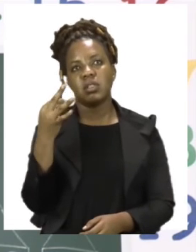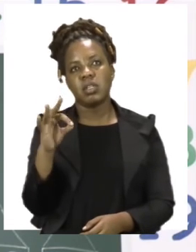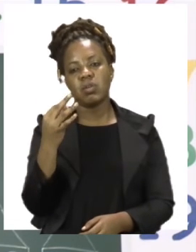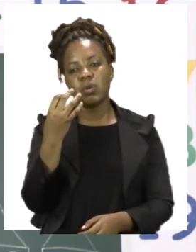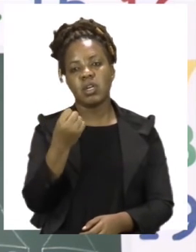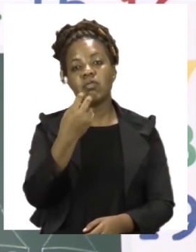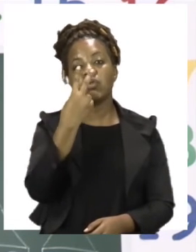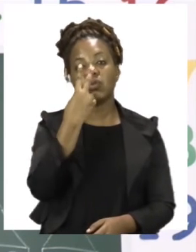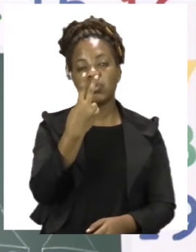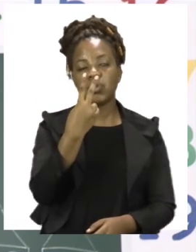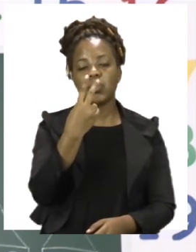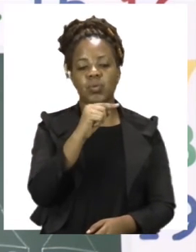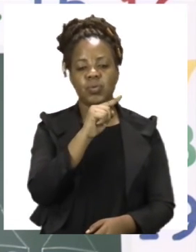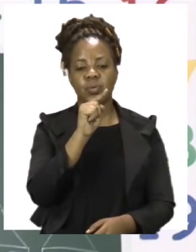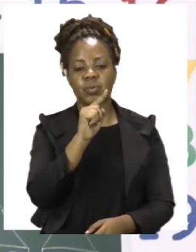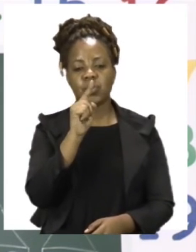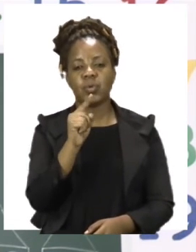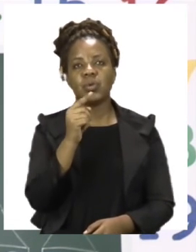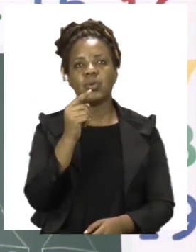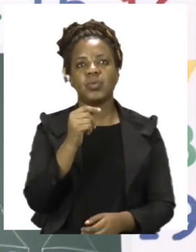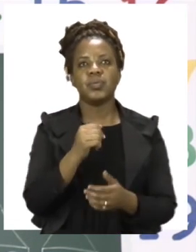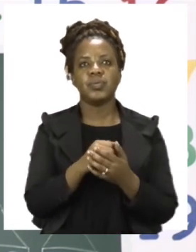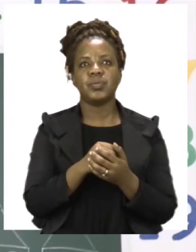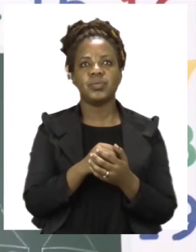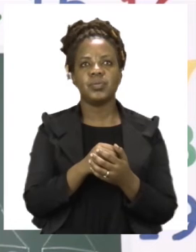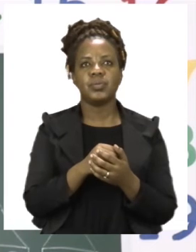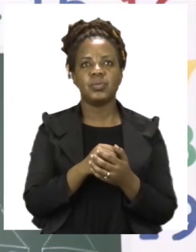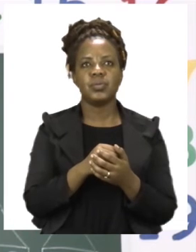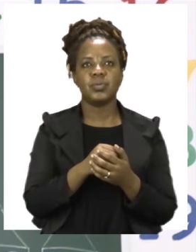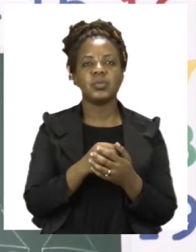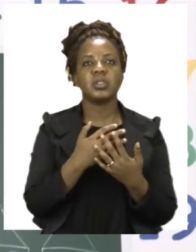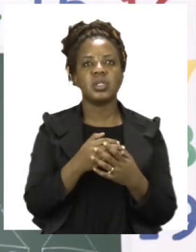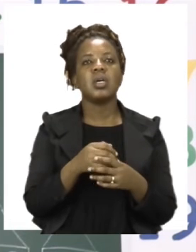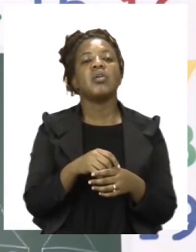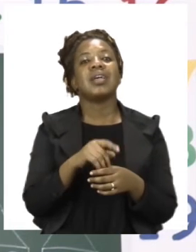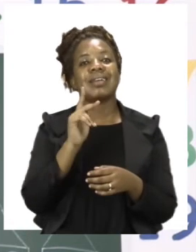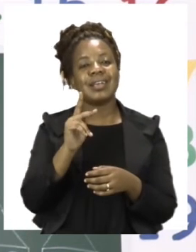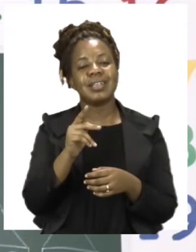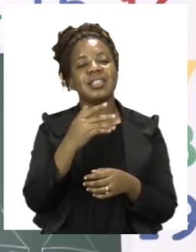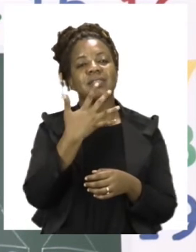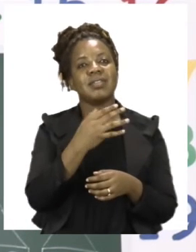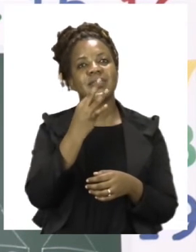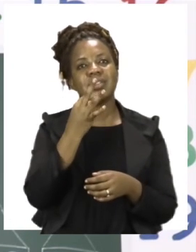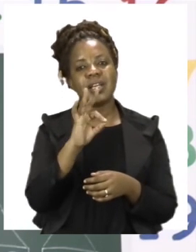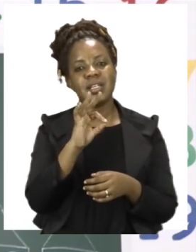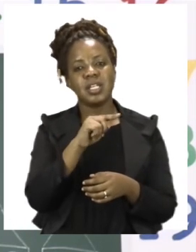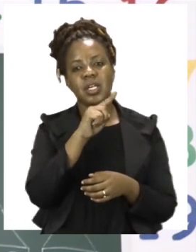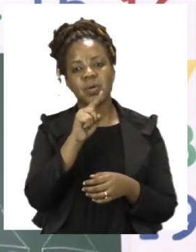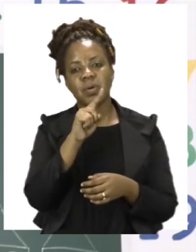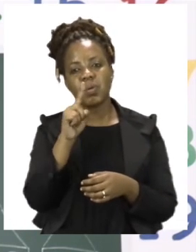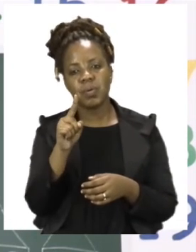hops. Now we're going to hop from 59 to 61. So we're going to start